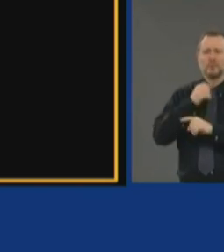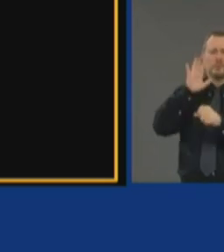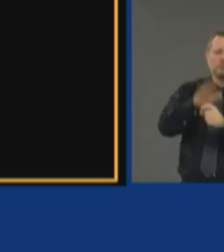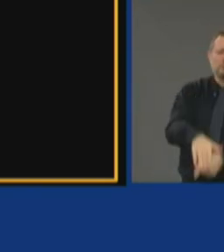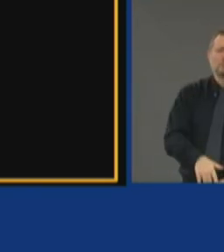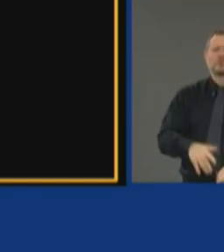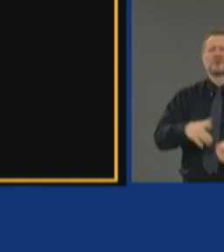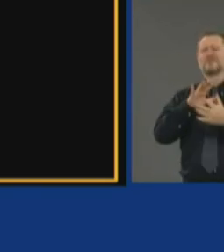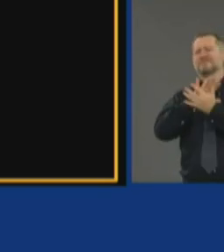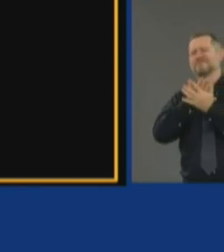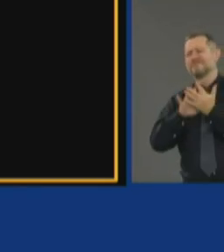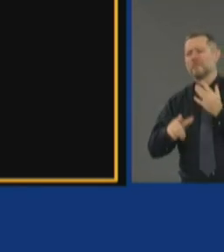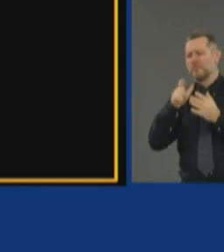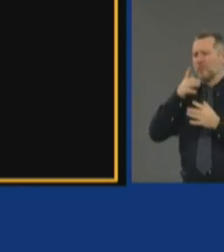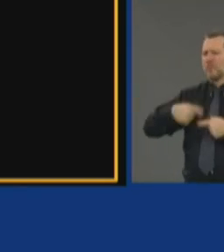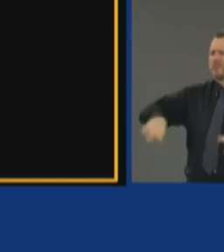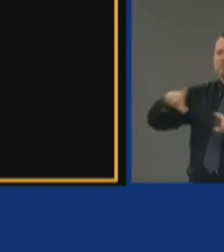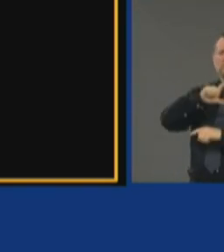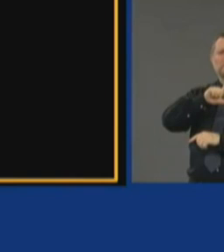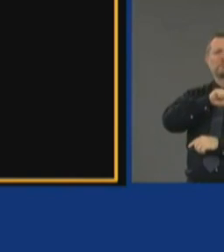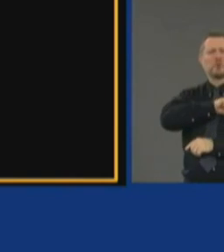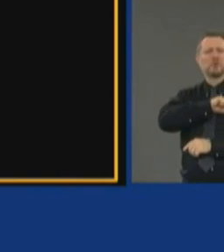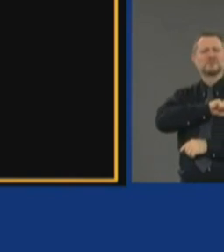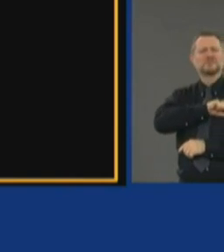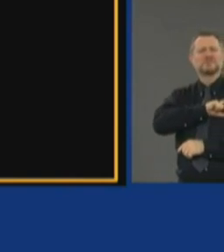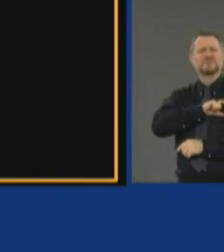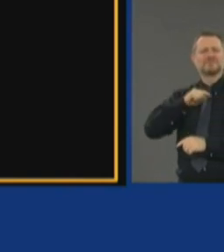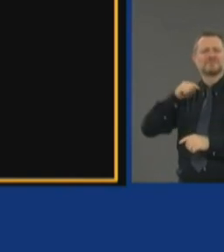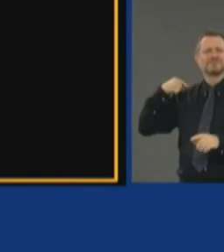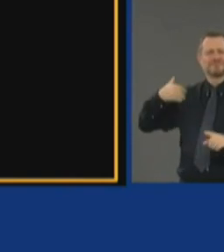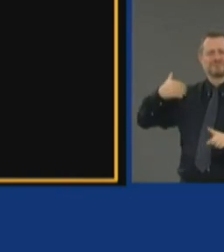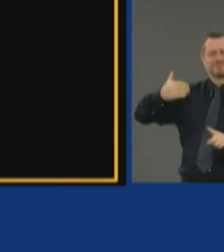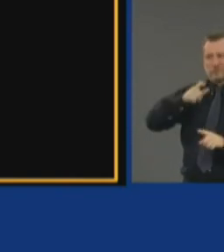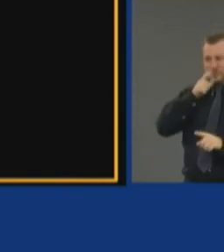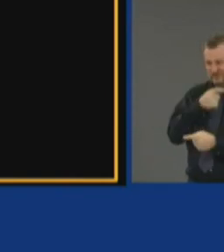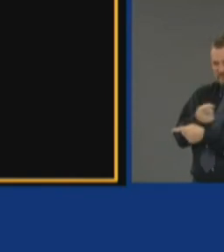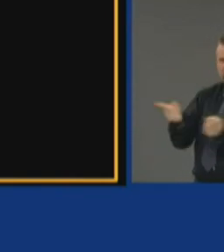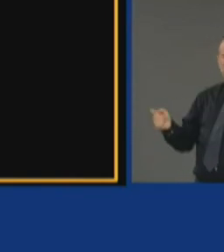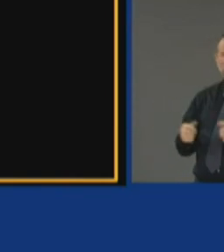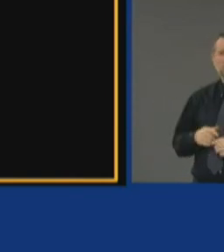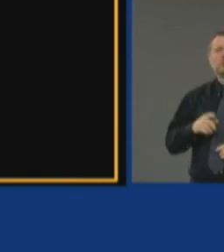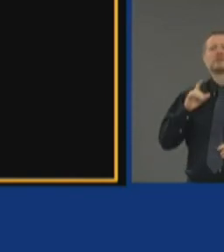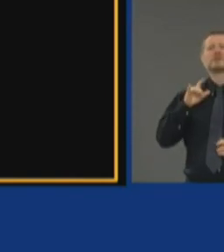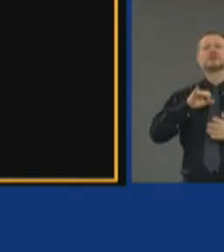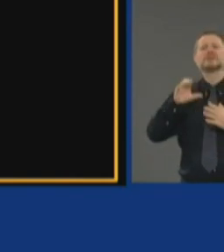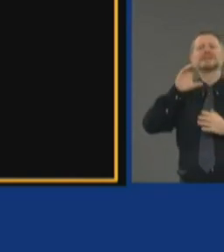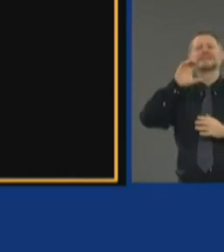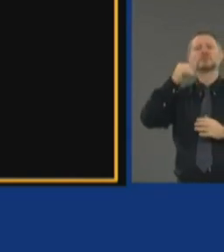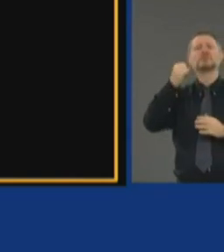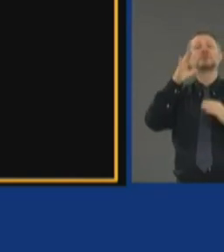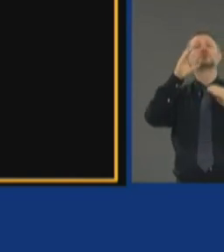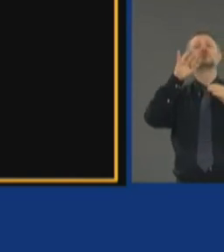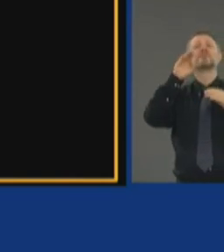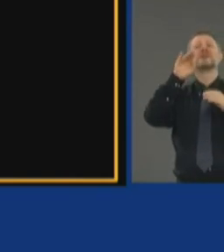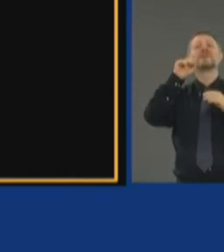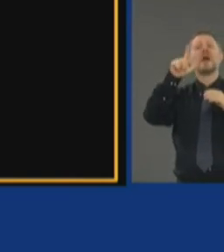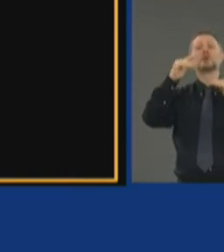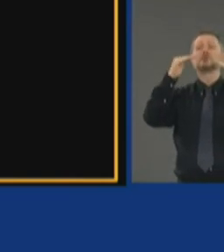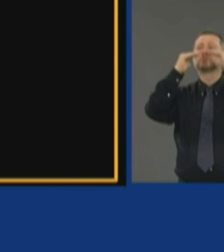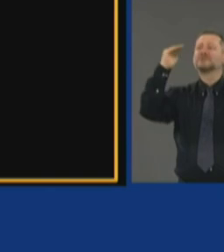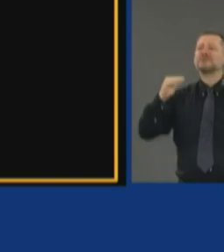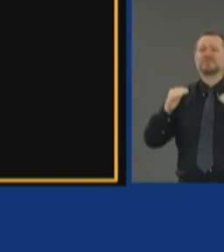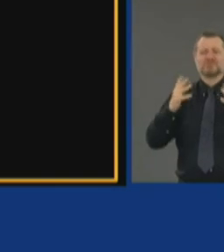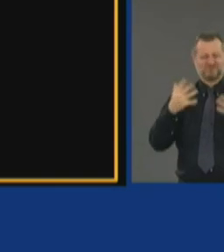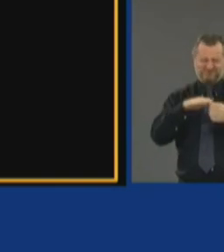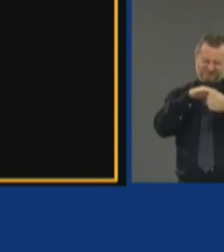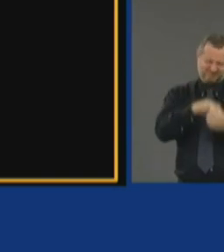by police officers, by the criminal justice system. And Mr.